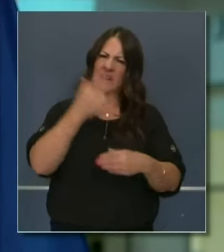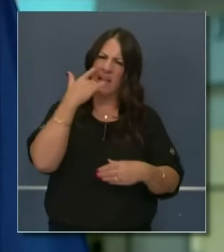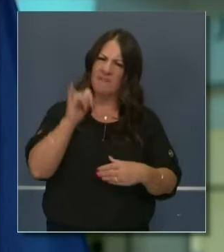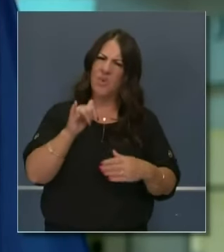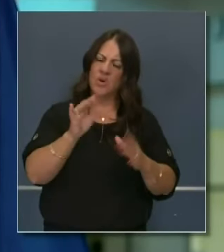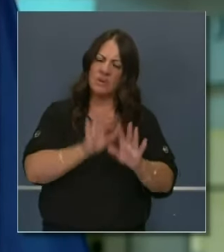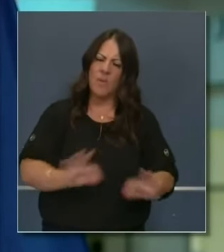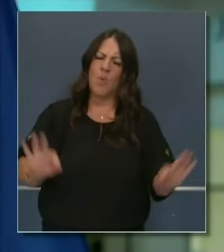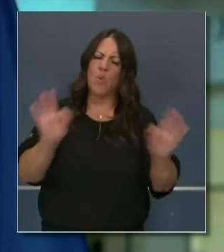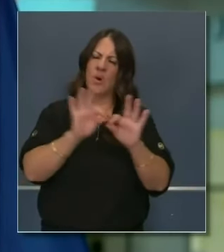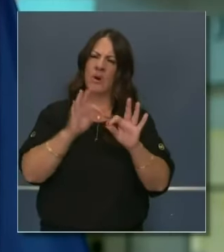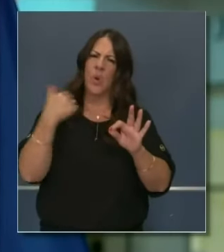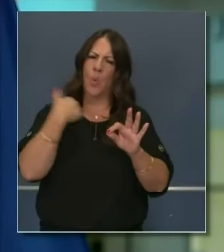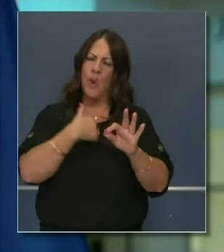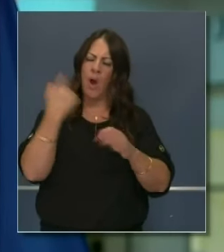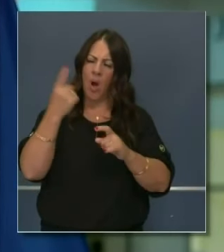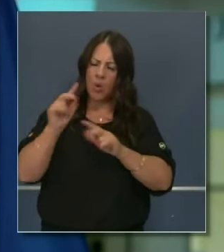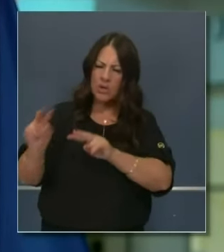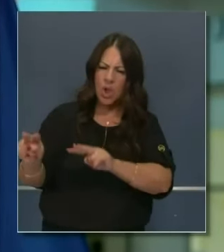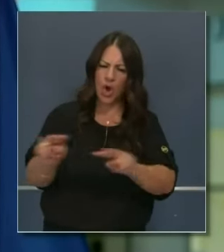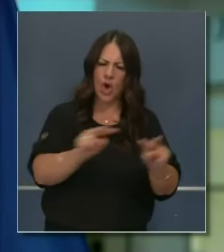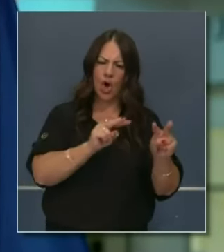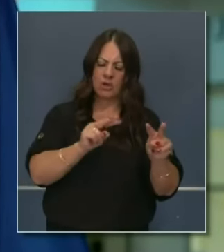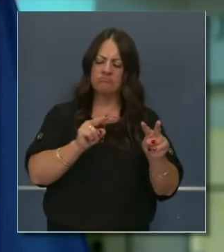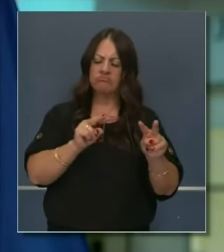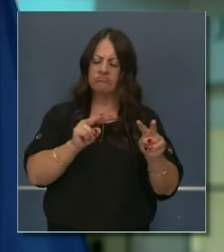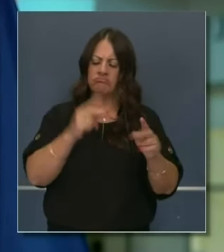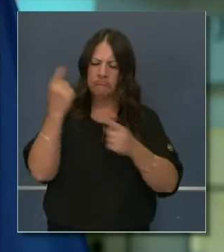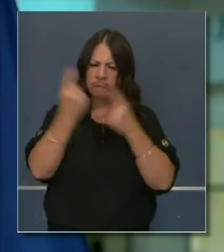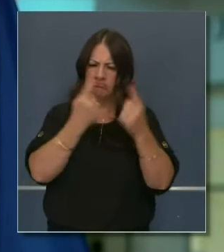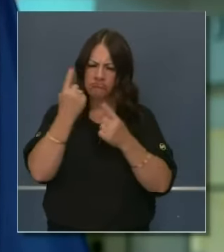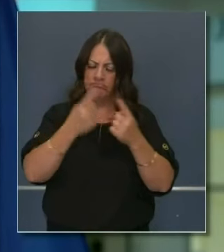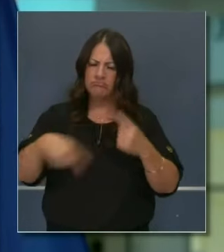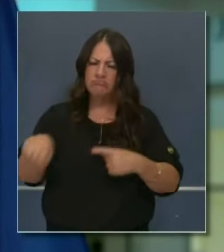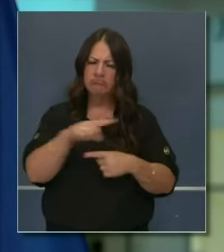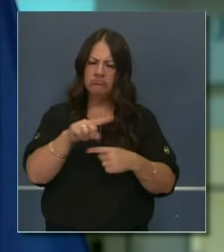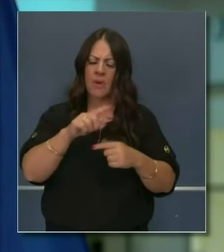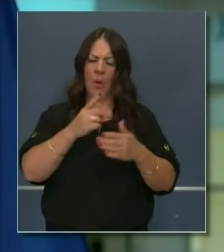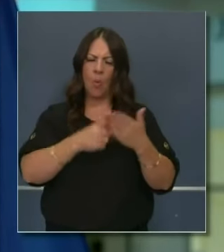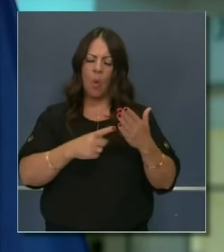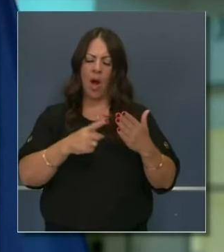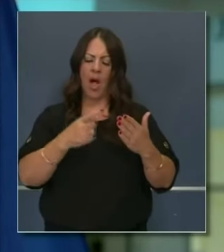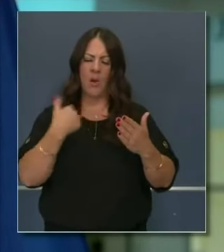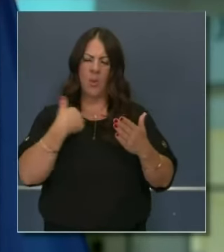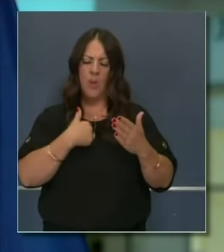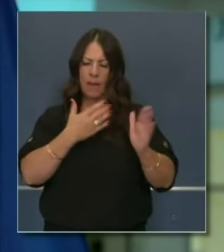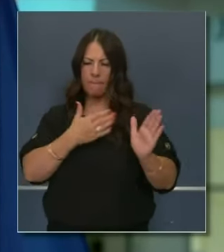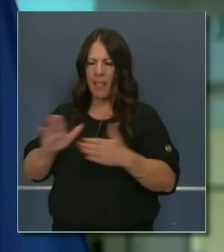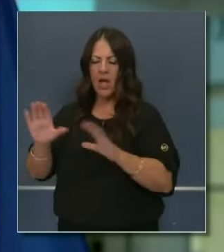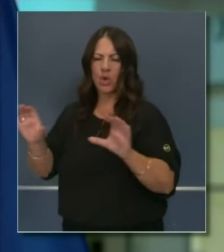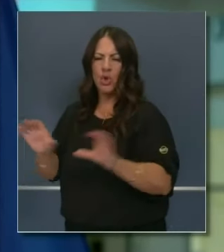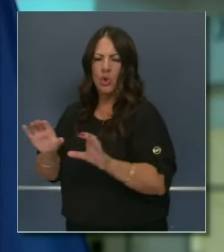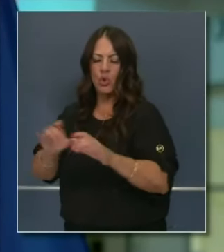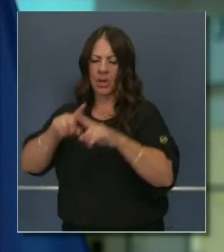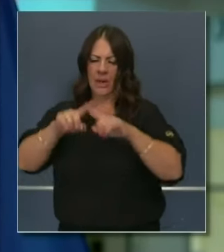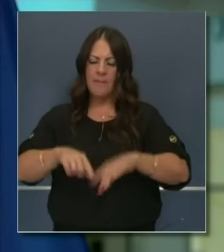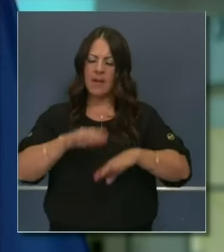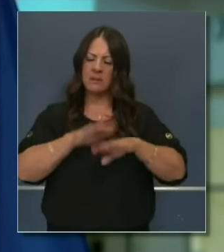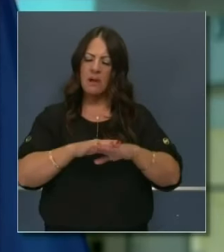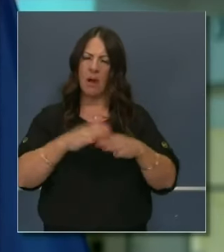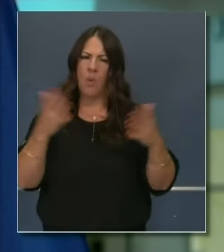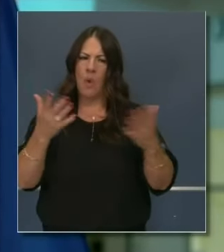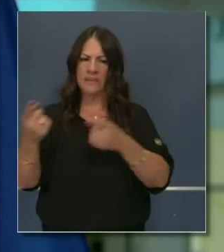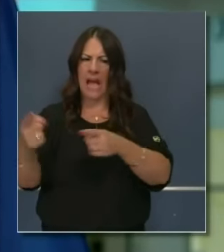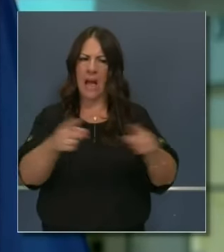things we'll consider in real time and be open to subsequent considerations depending on what